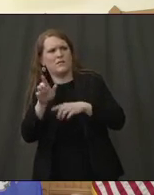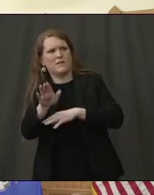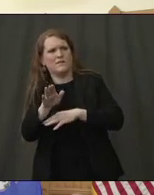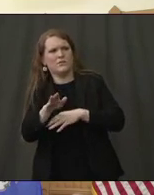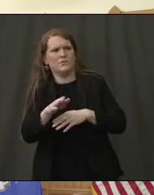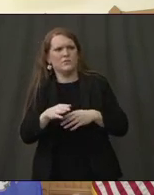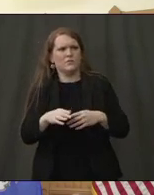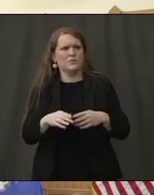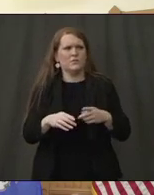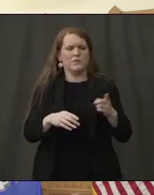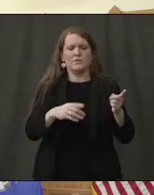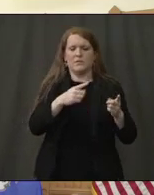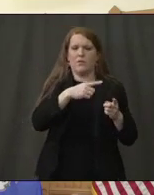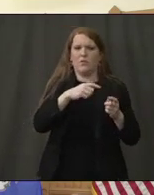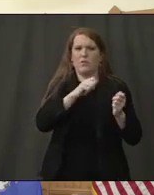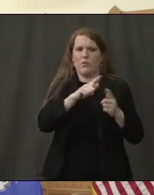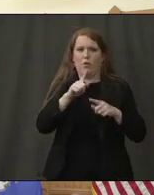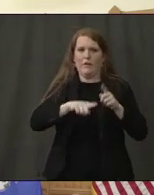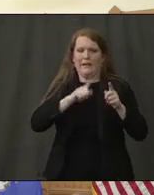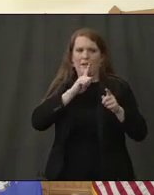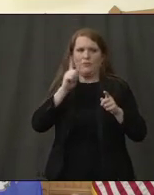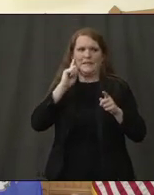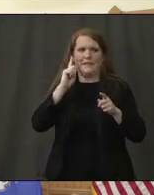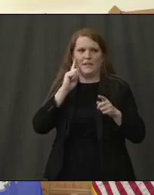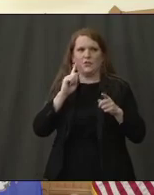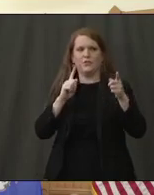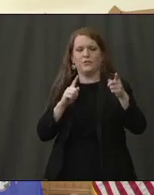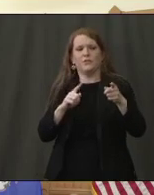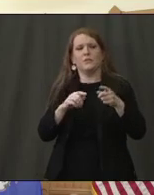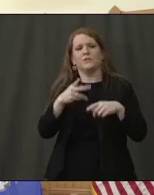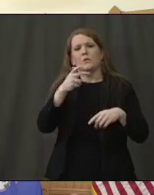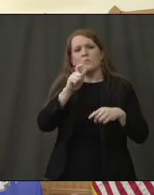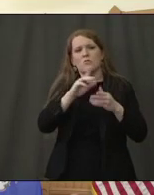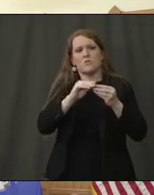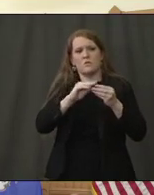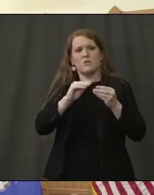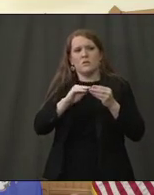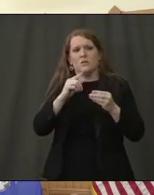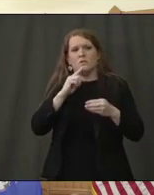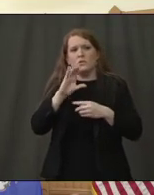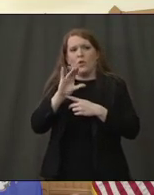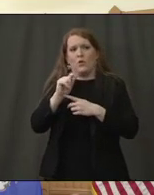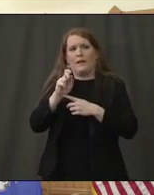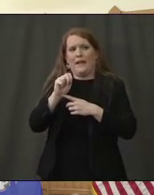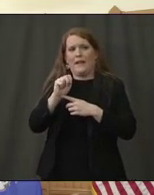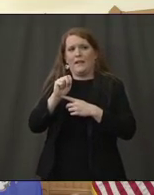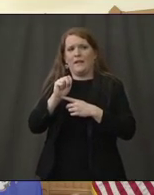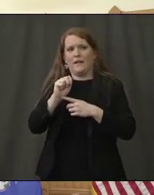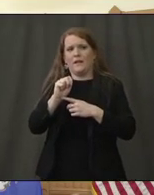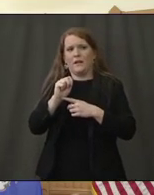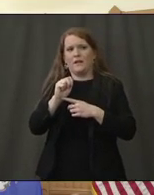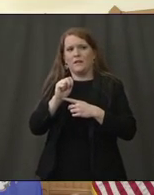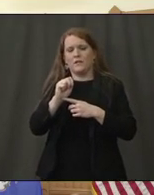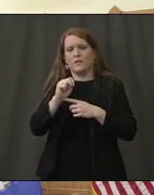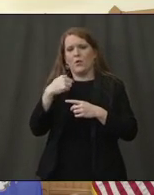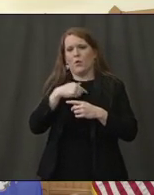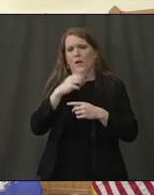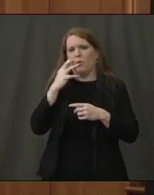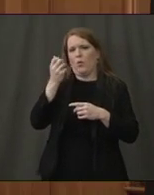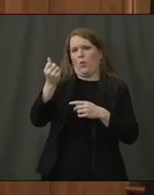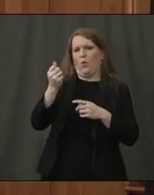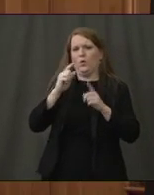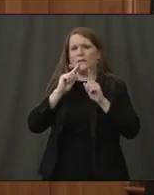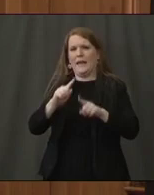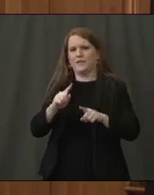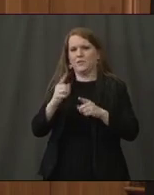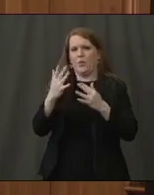question, Paul? Yeah. Hi, Caitlin. On your first question, that would be best stated for the chief medical examiner,